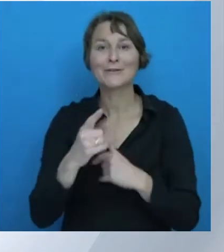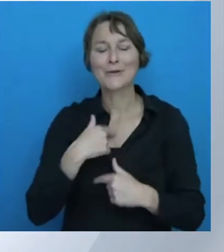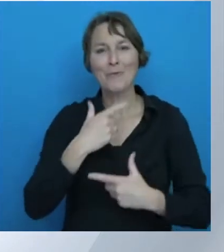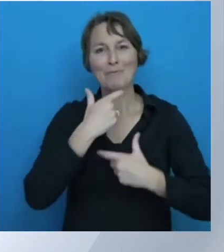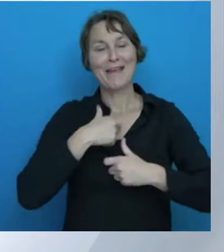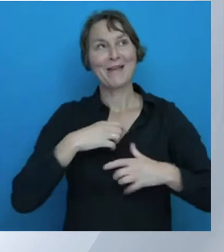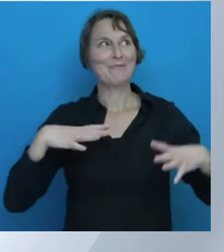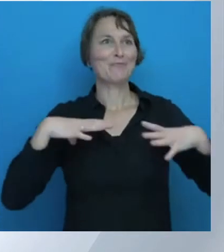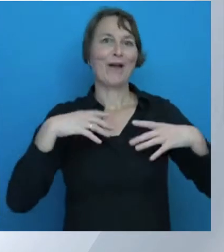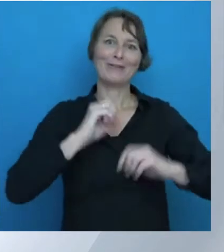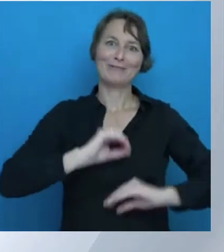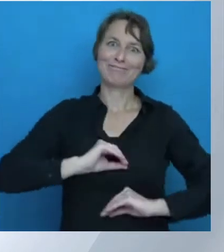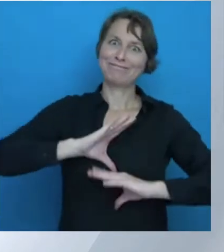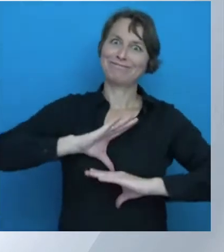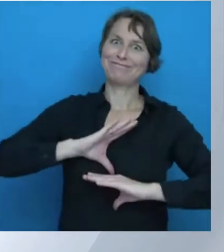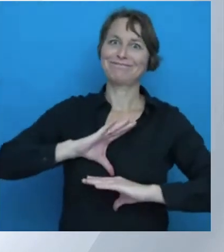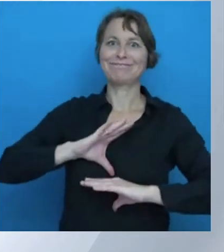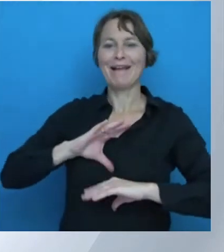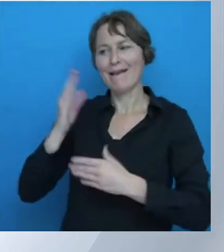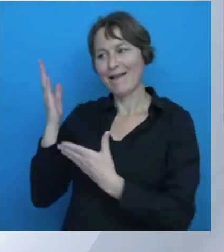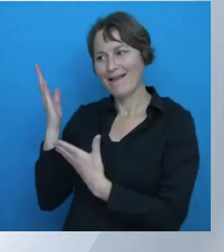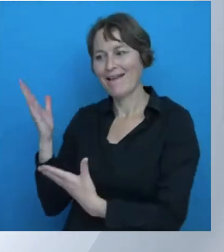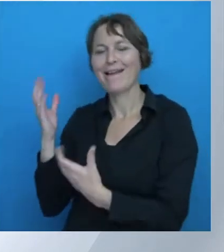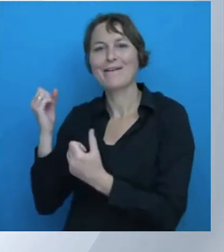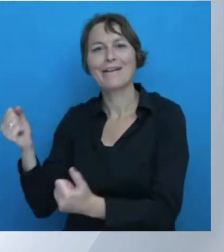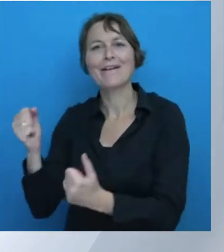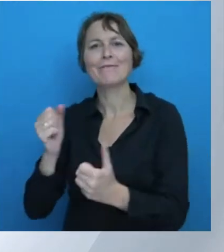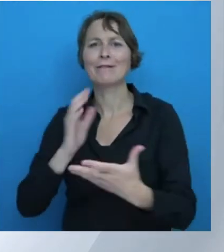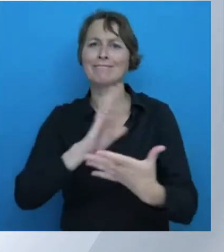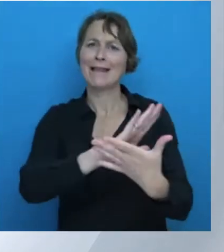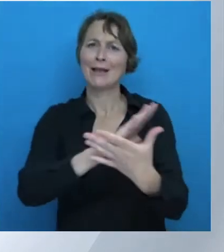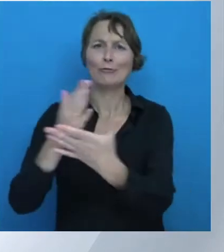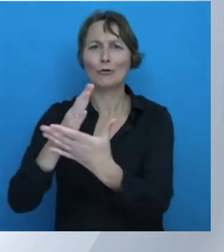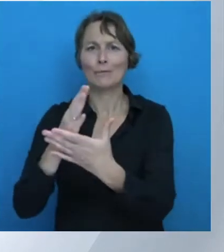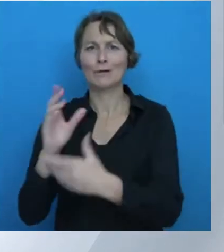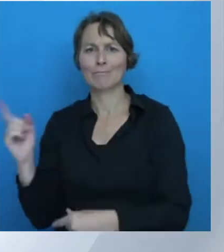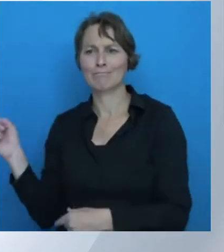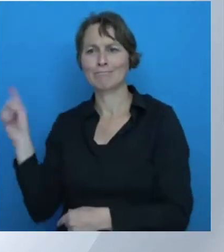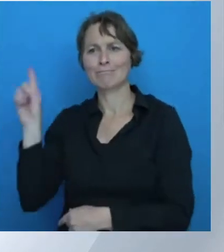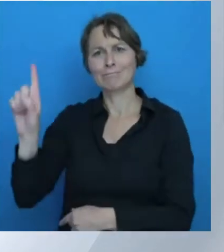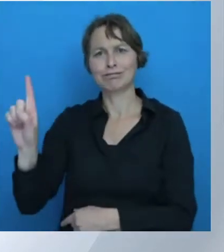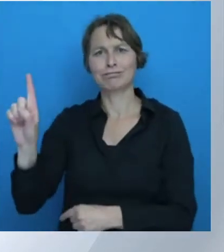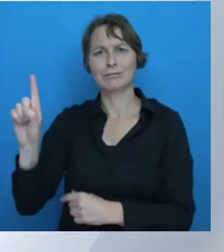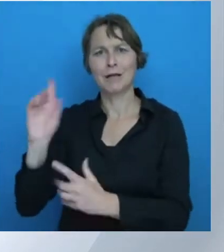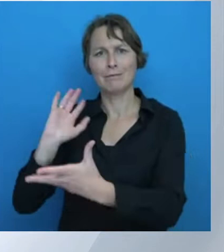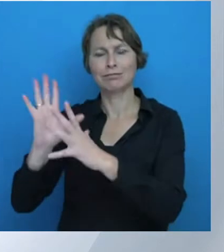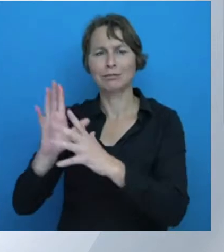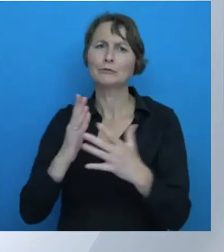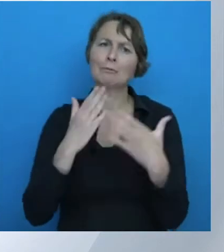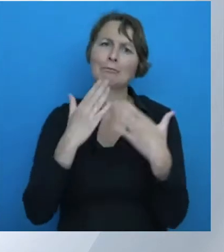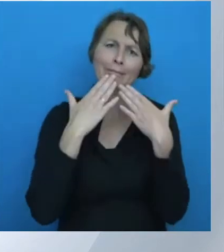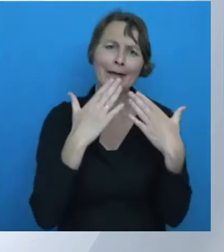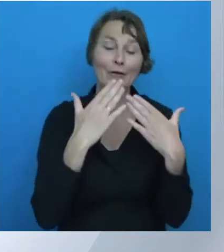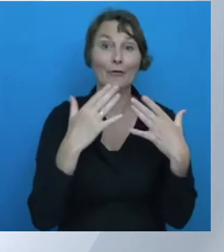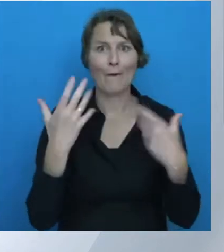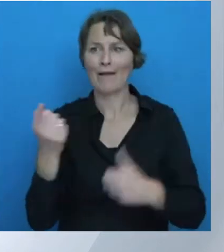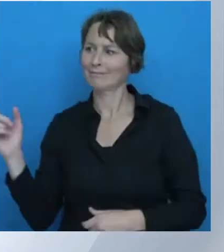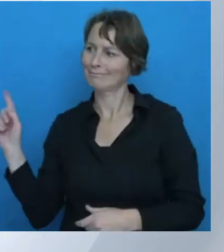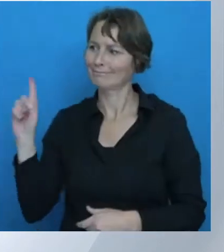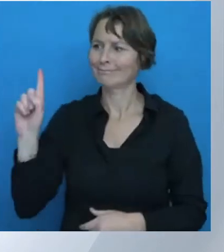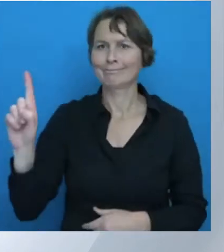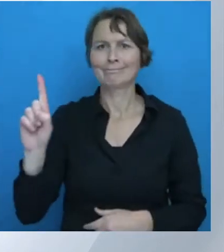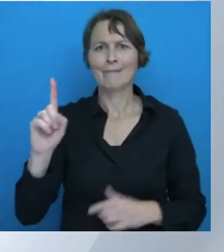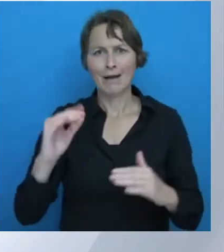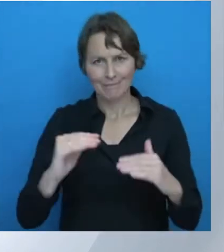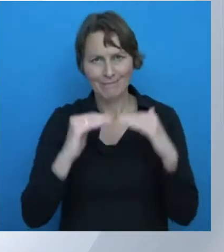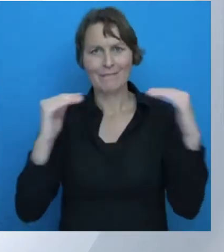And thank you so much for actually driving this, Suzanne and team, on being level AA with an interpreter. We also